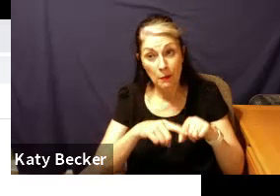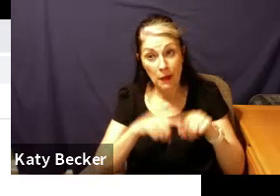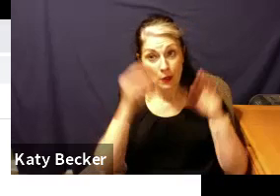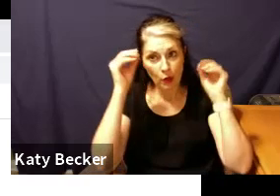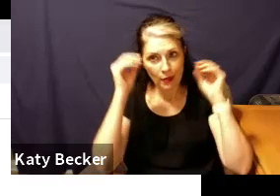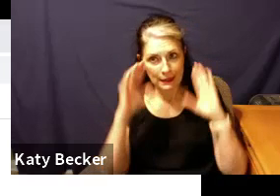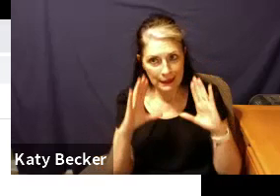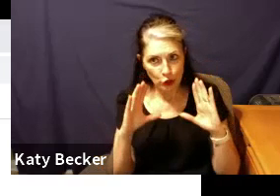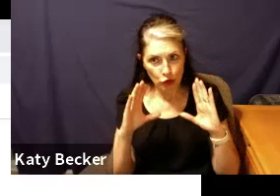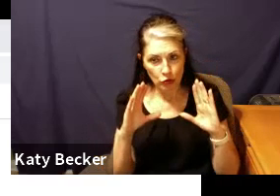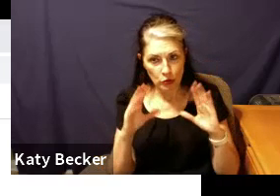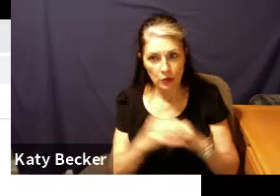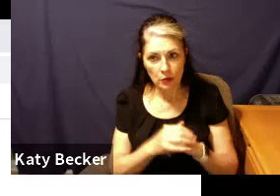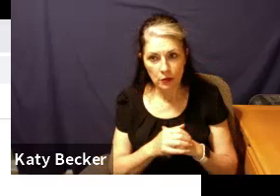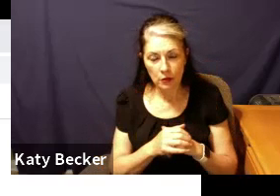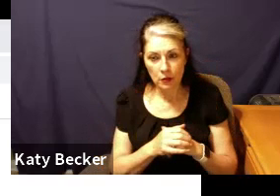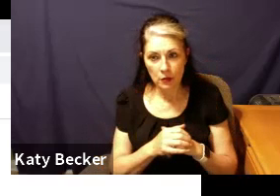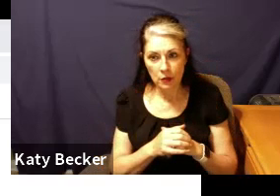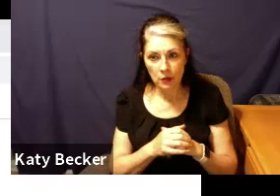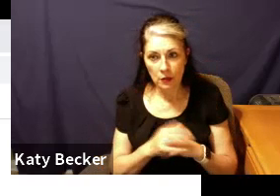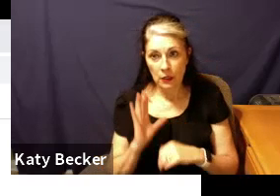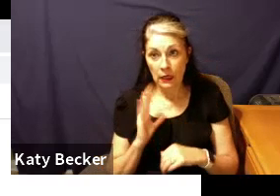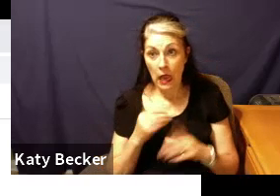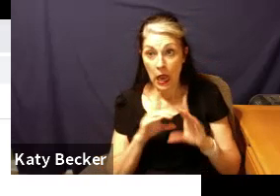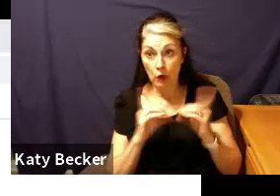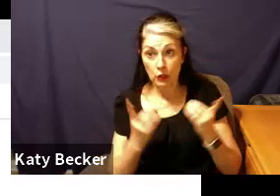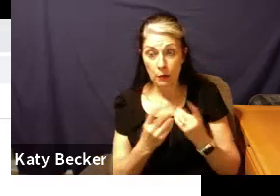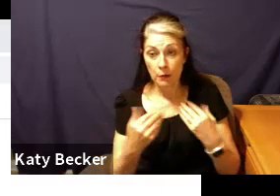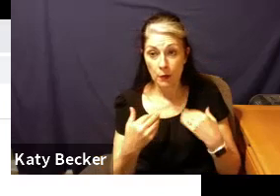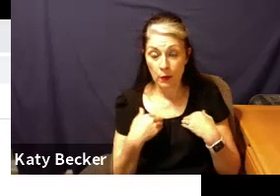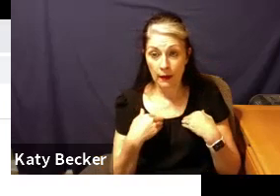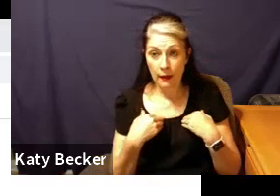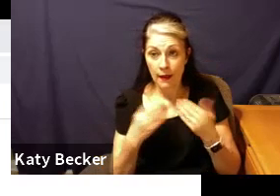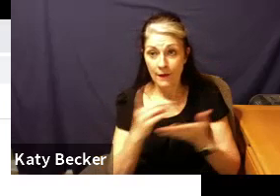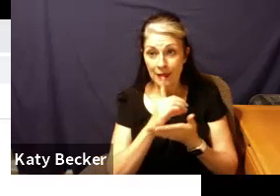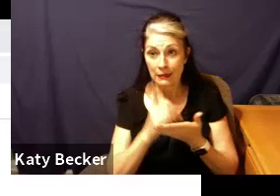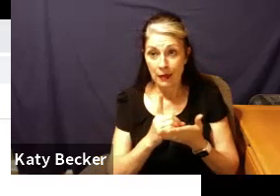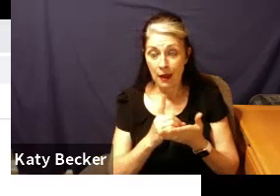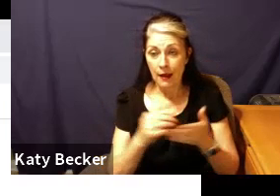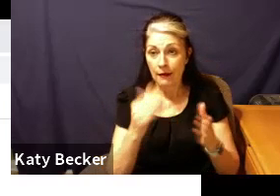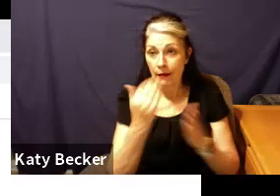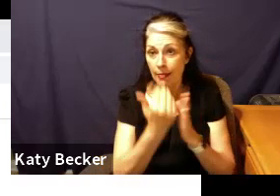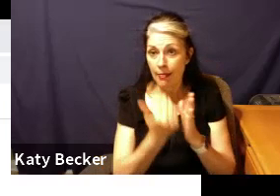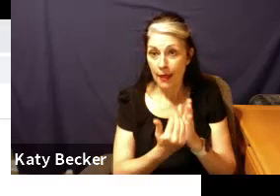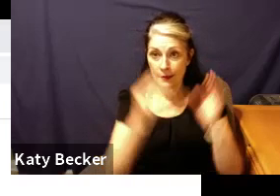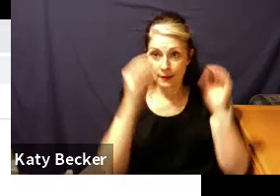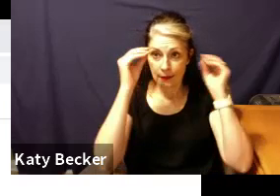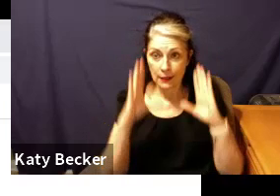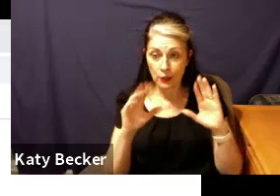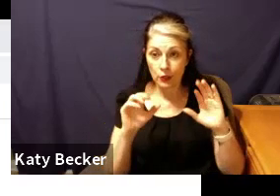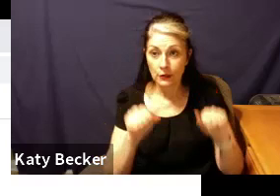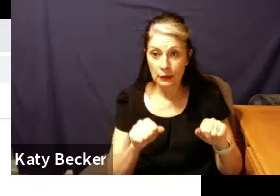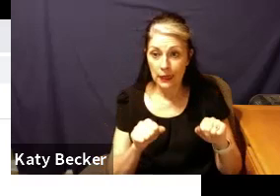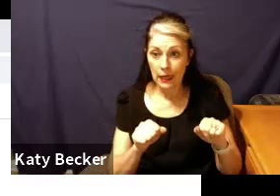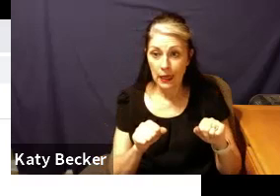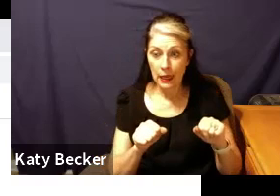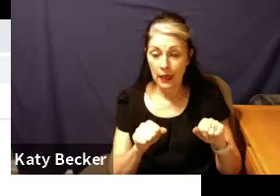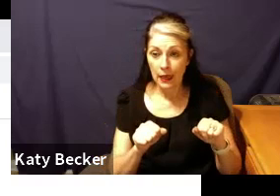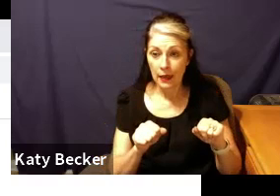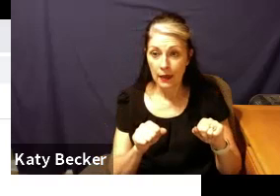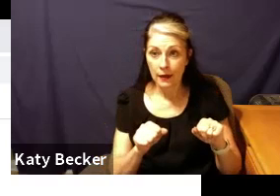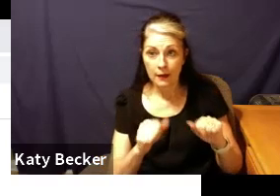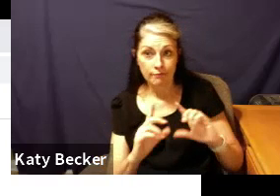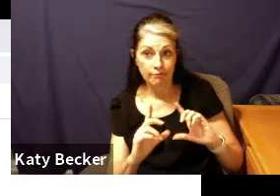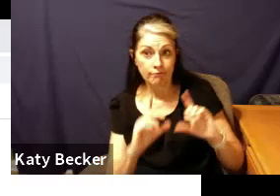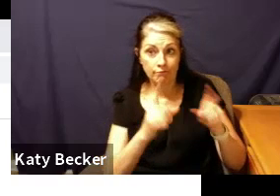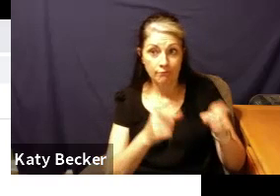teacher. In our department, we have designed lessons where the teachers can actually push it out to the students to